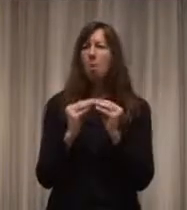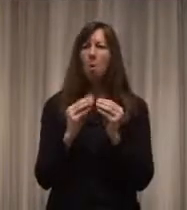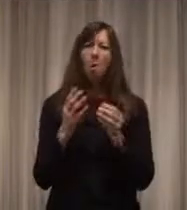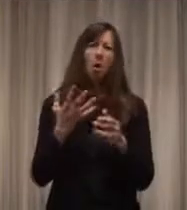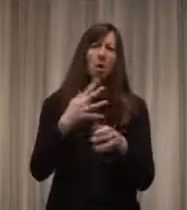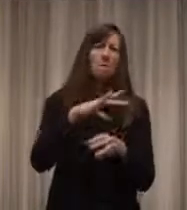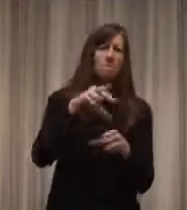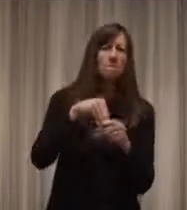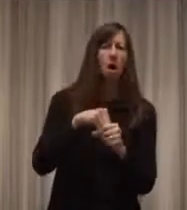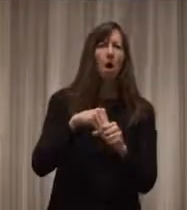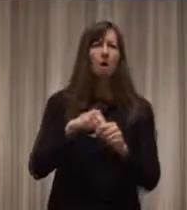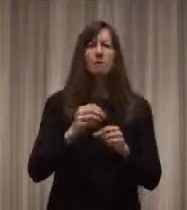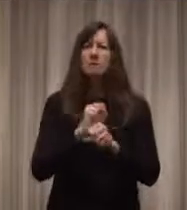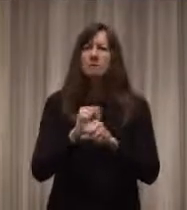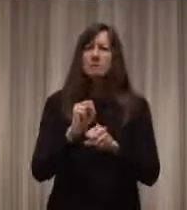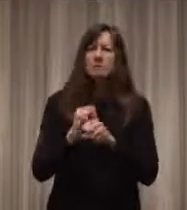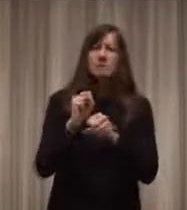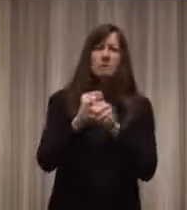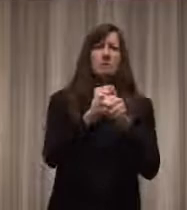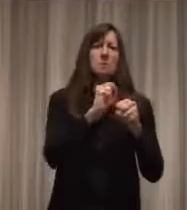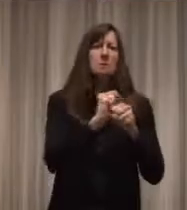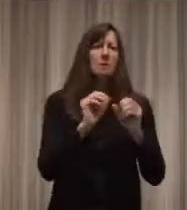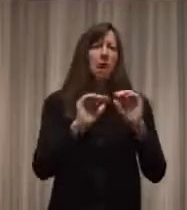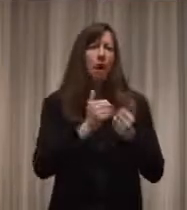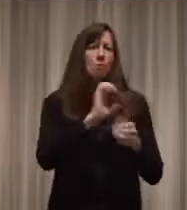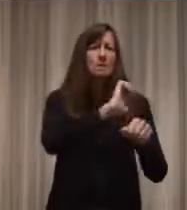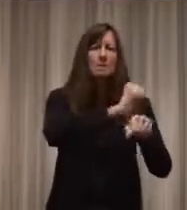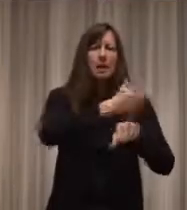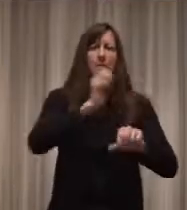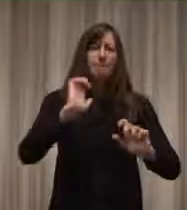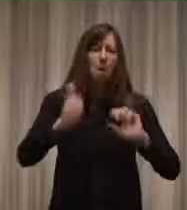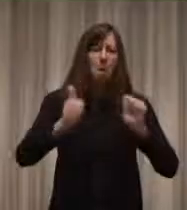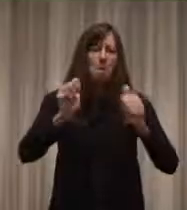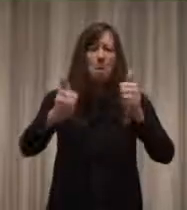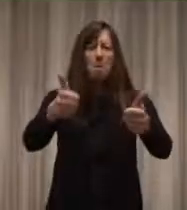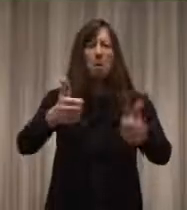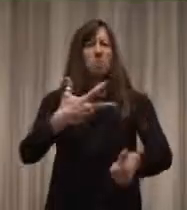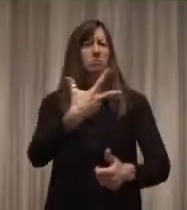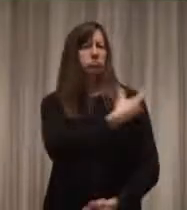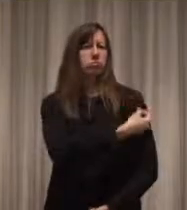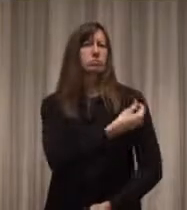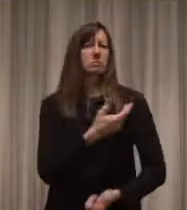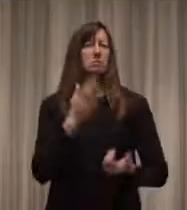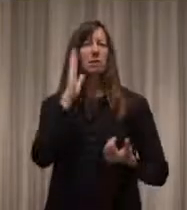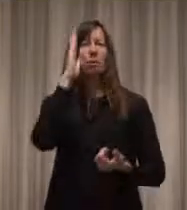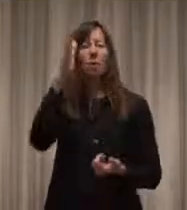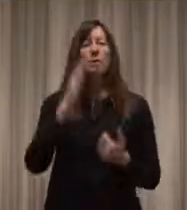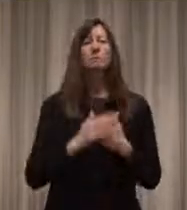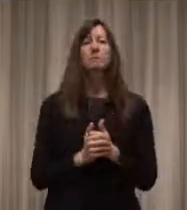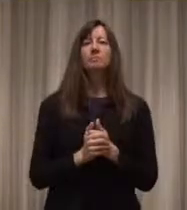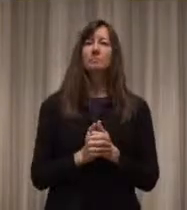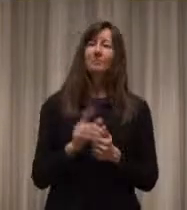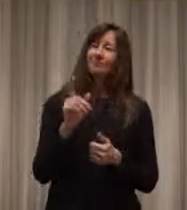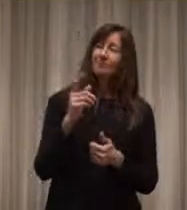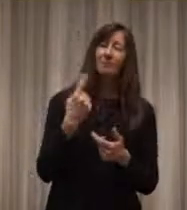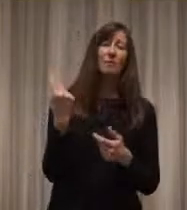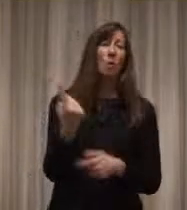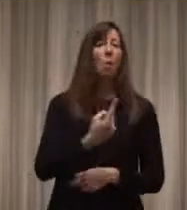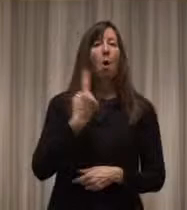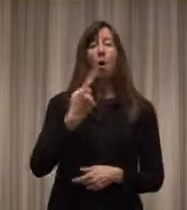That being said, we know that we desperately need more vaccines, and we need them now. We needed them yesterday and weeks